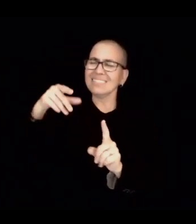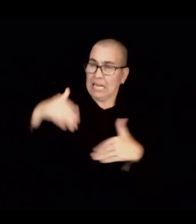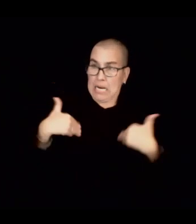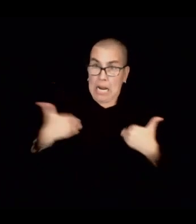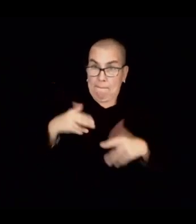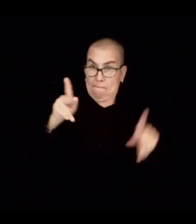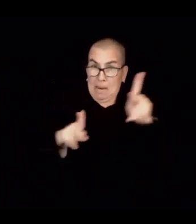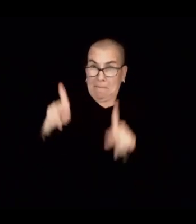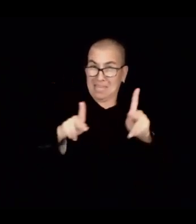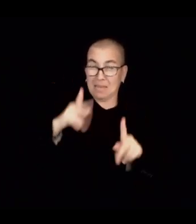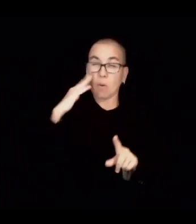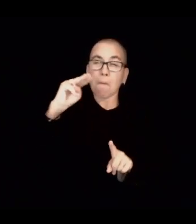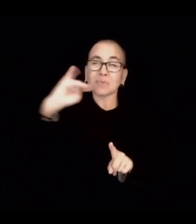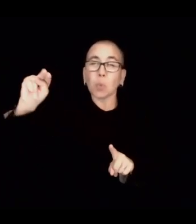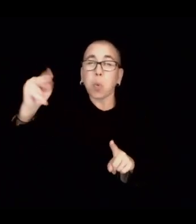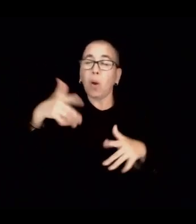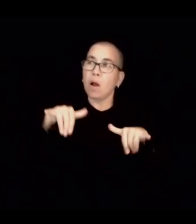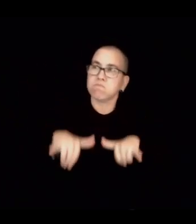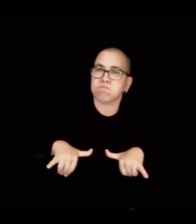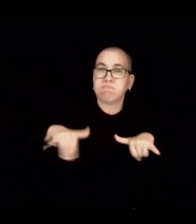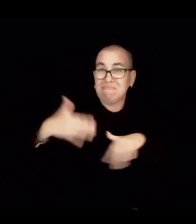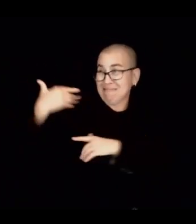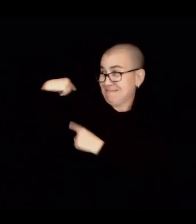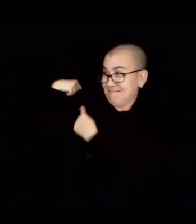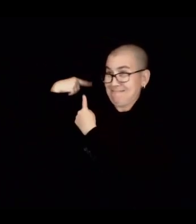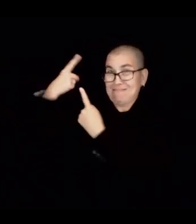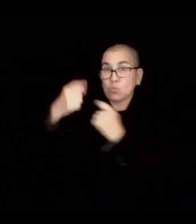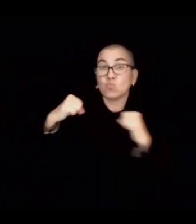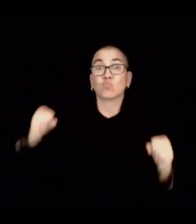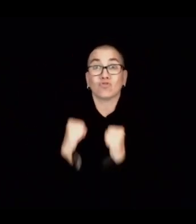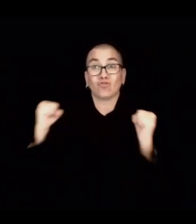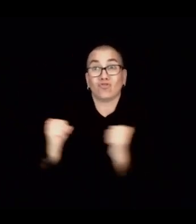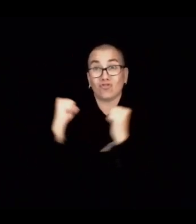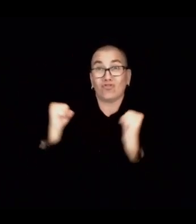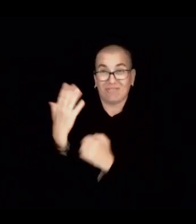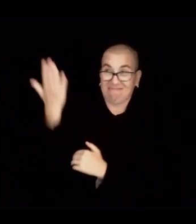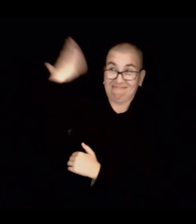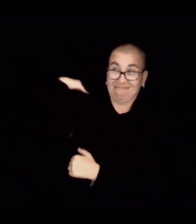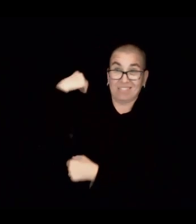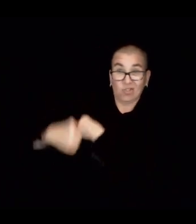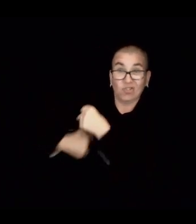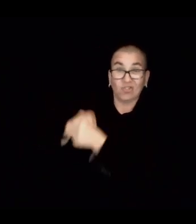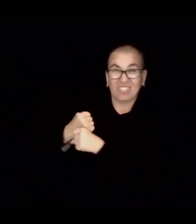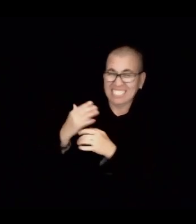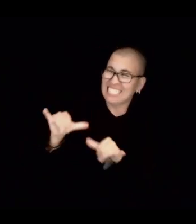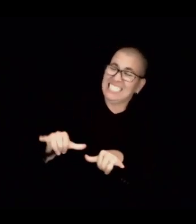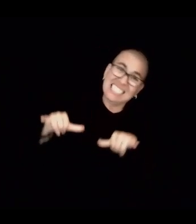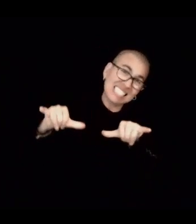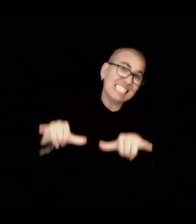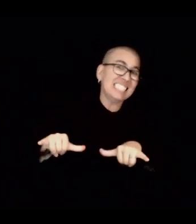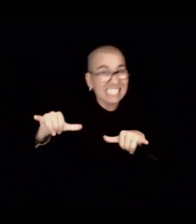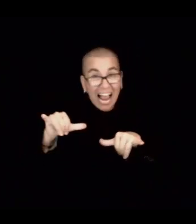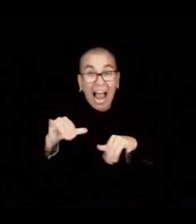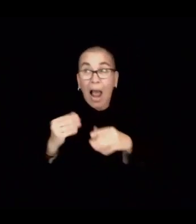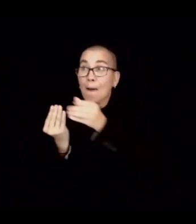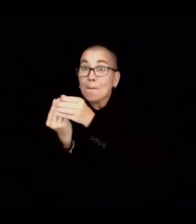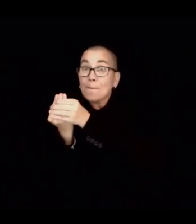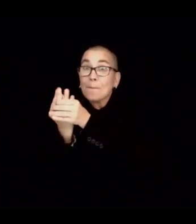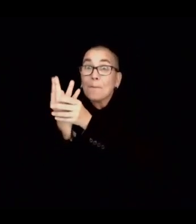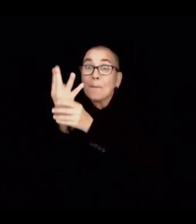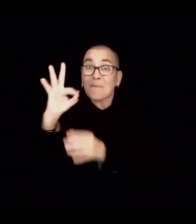inside. The cases are seeming to go up with them at bars. Do young people need to stay away from bars, go to state parks instead, or